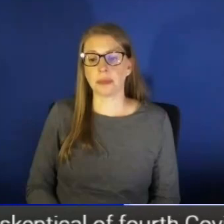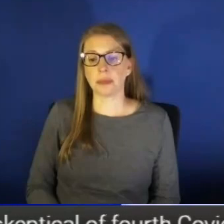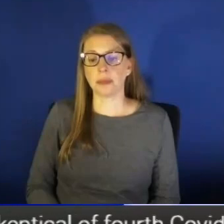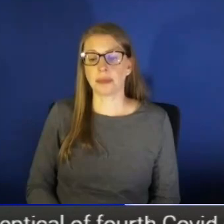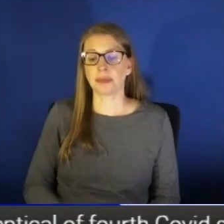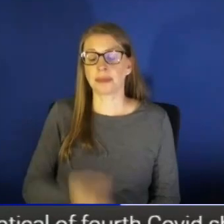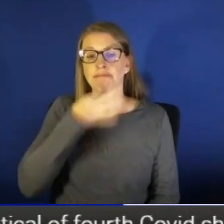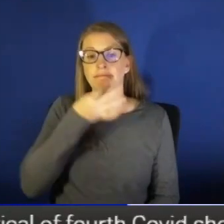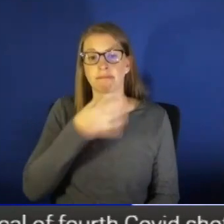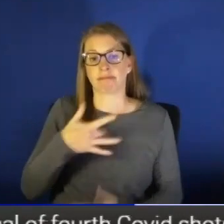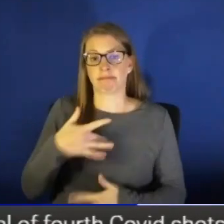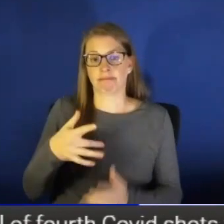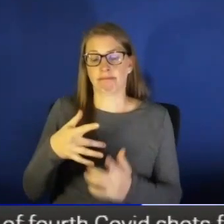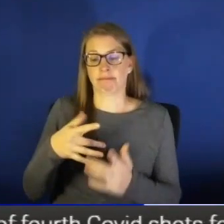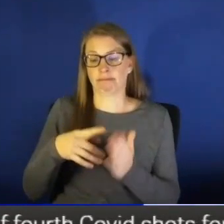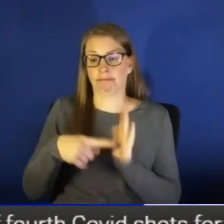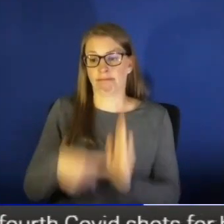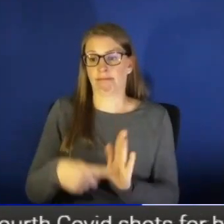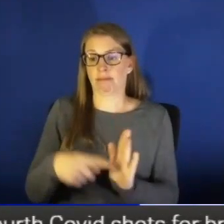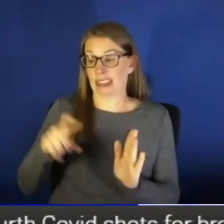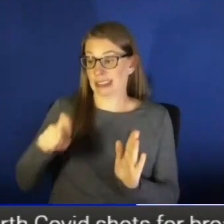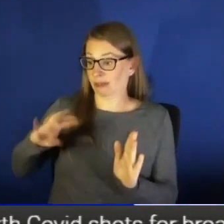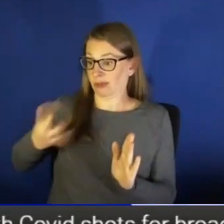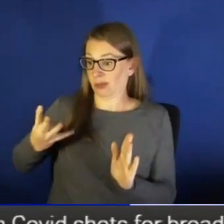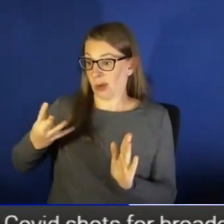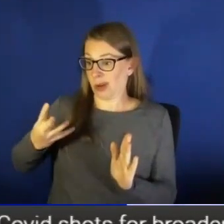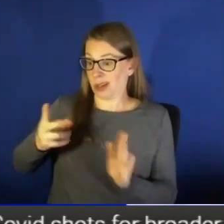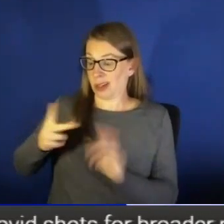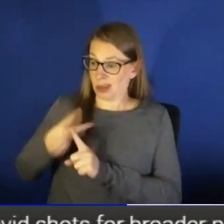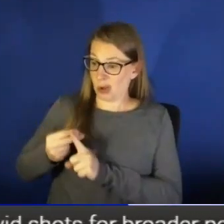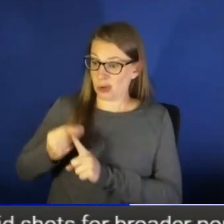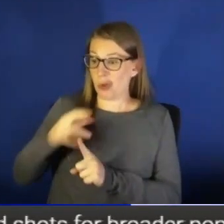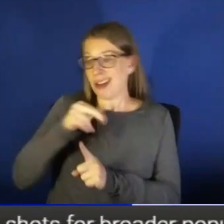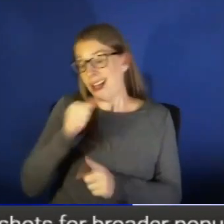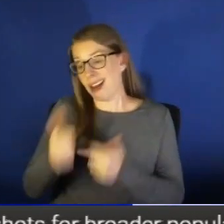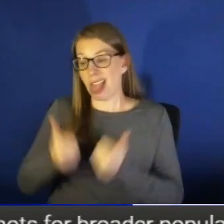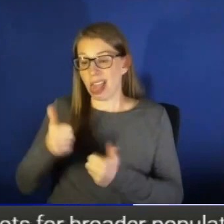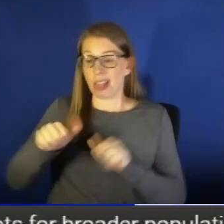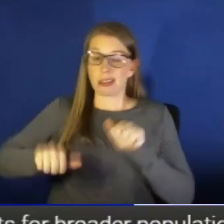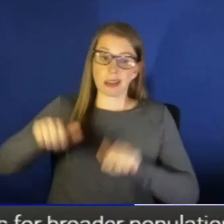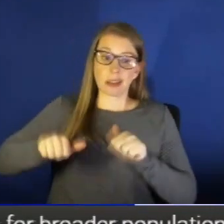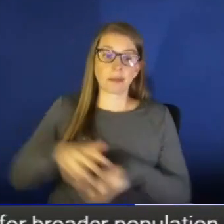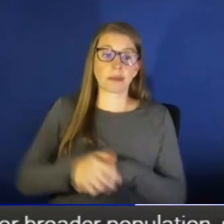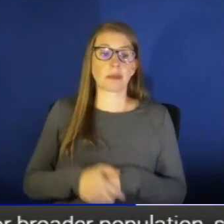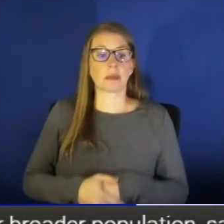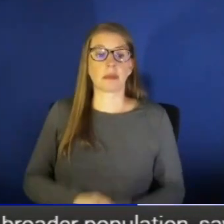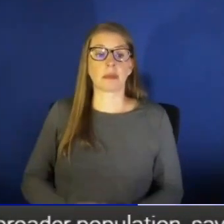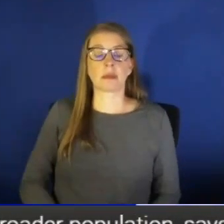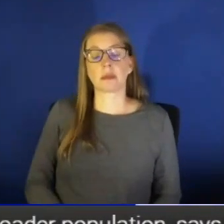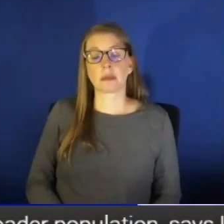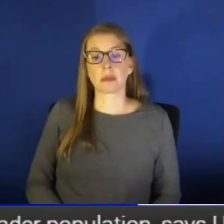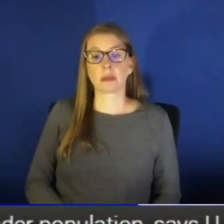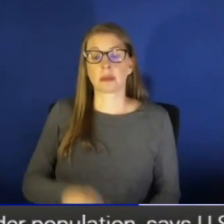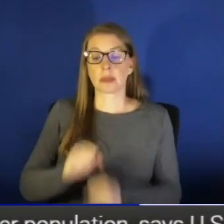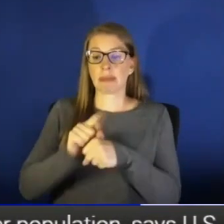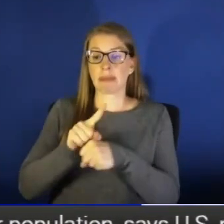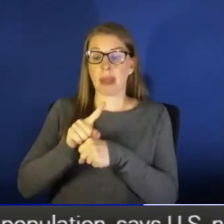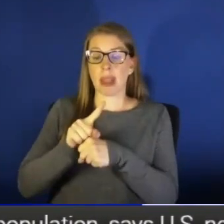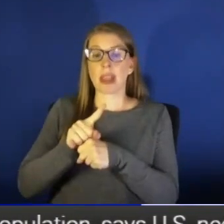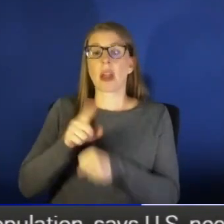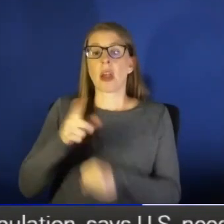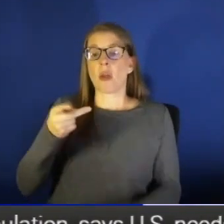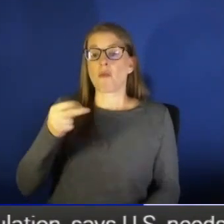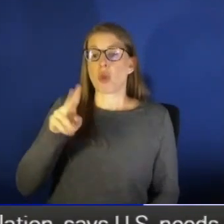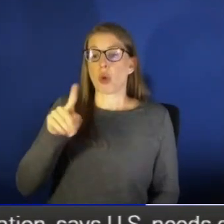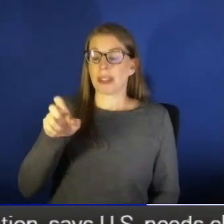Do you need that 4th dose? Do you not? We know that those 3 exposures to spike protein, whether that's through boosters and vaccination